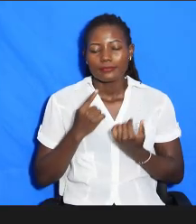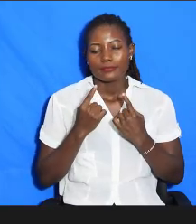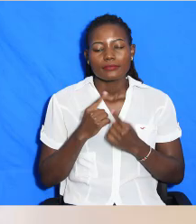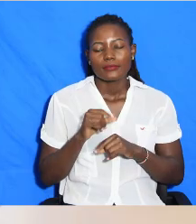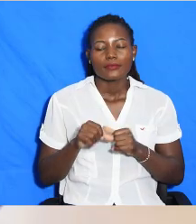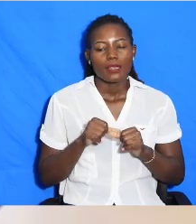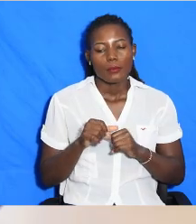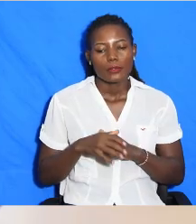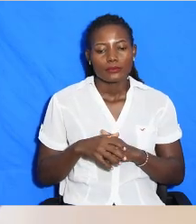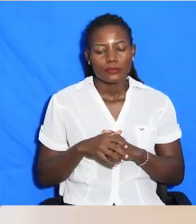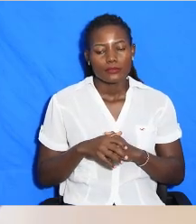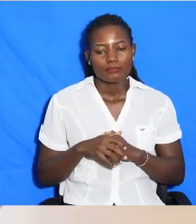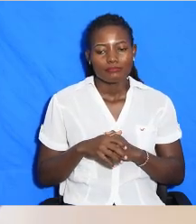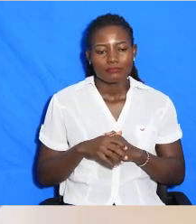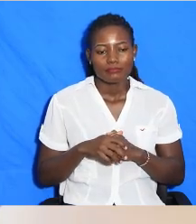about